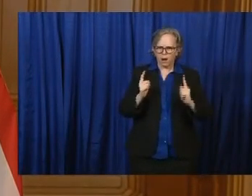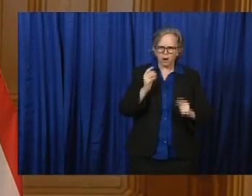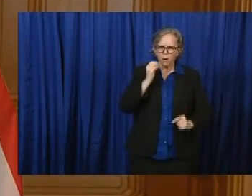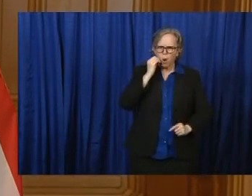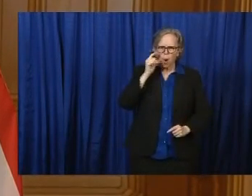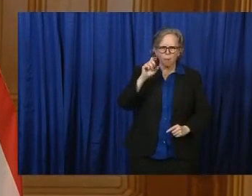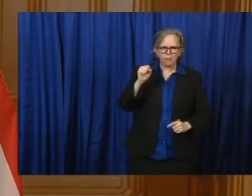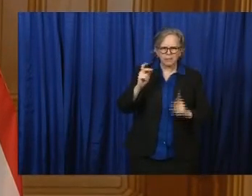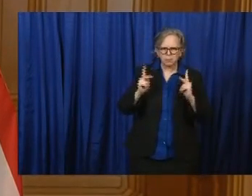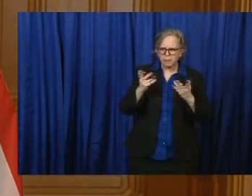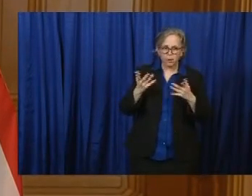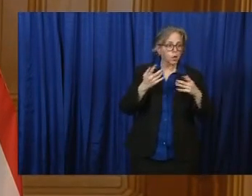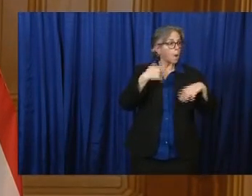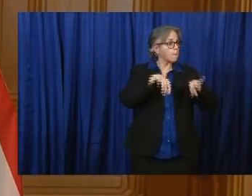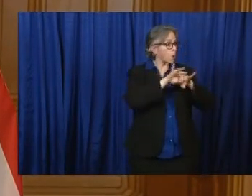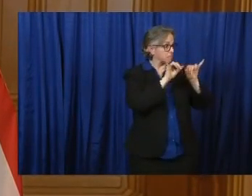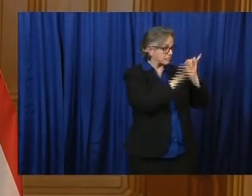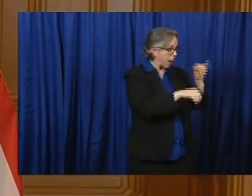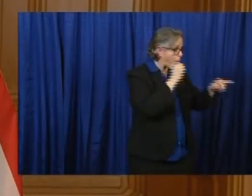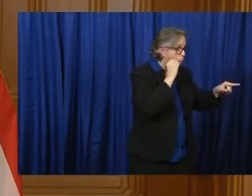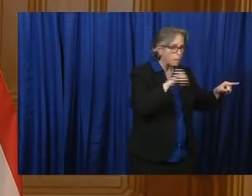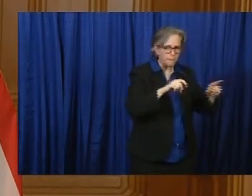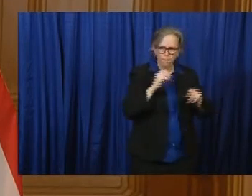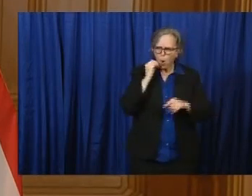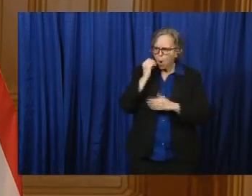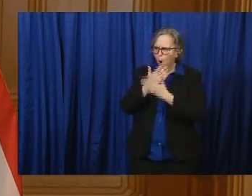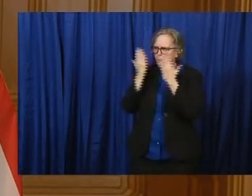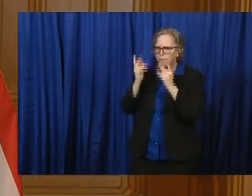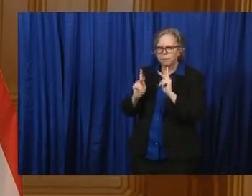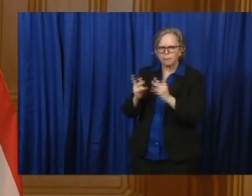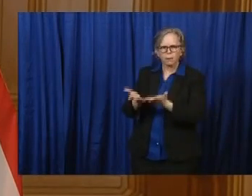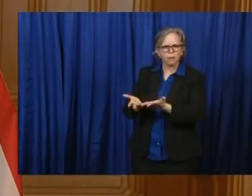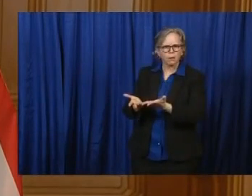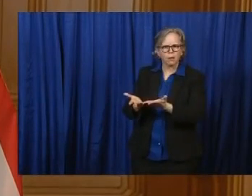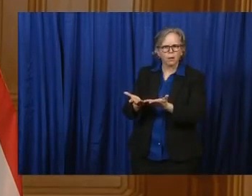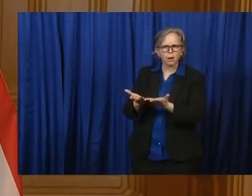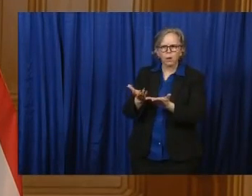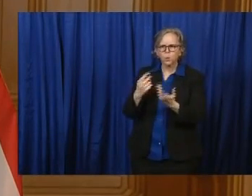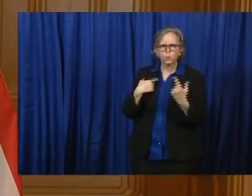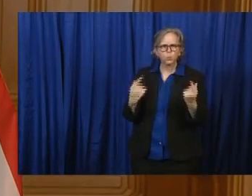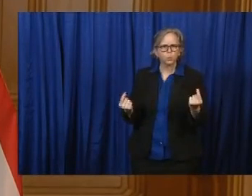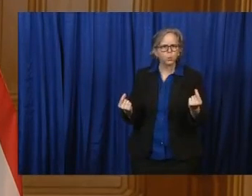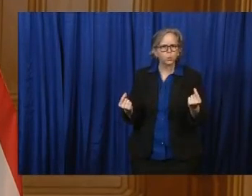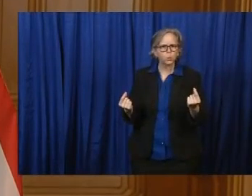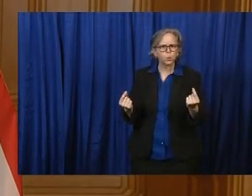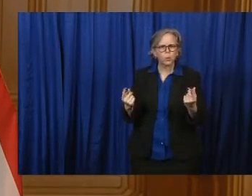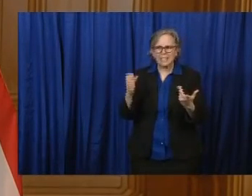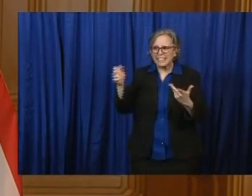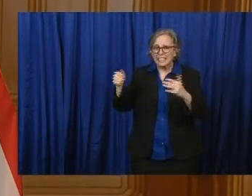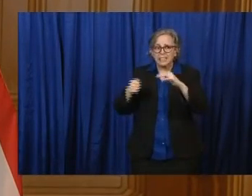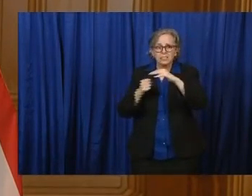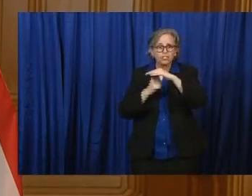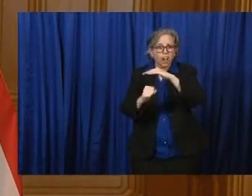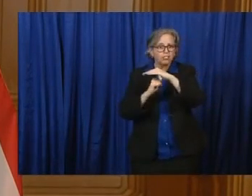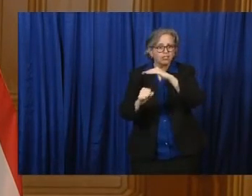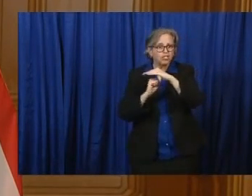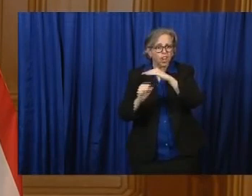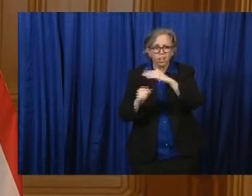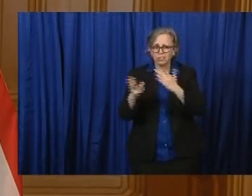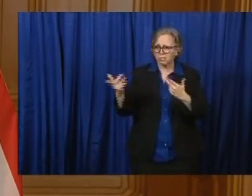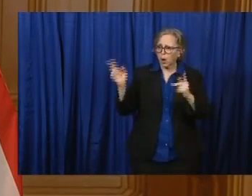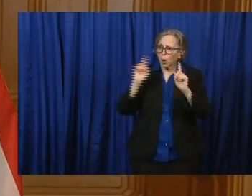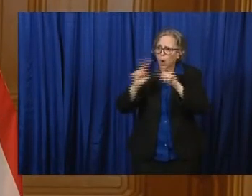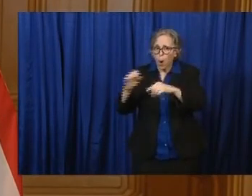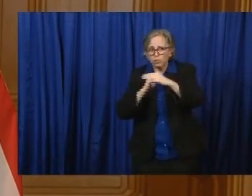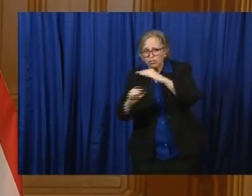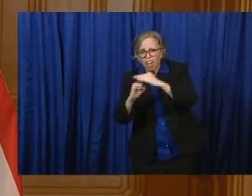are people who may rely on homeless shelters or domestic shelters, and that is where they go. There are